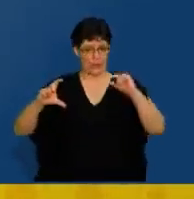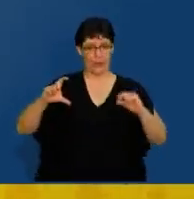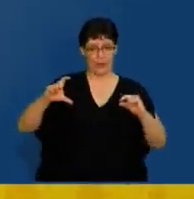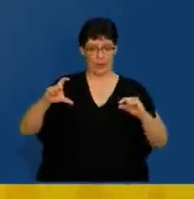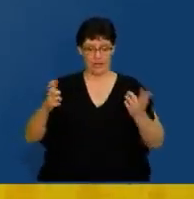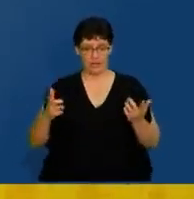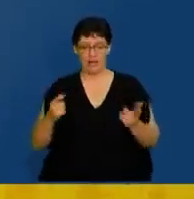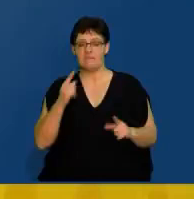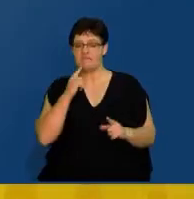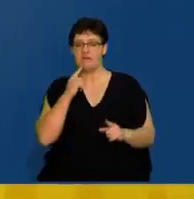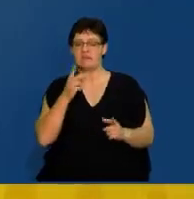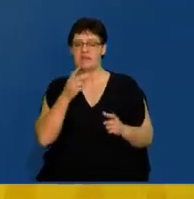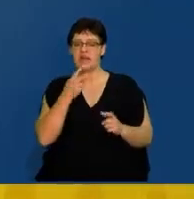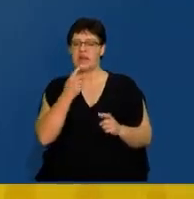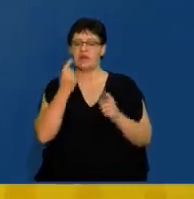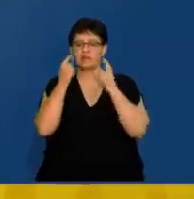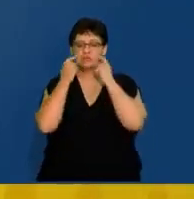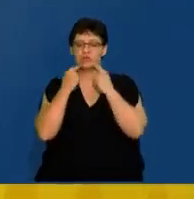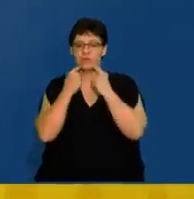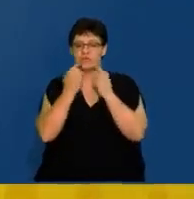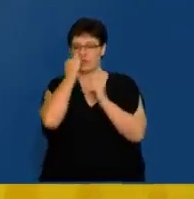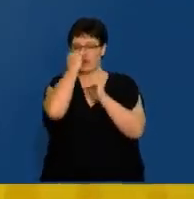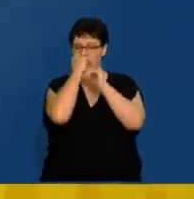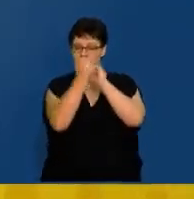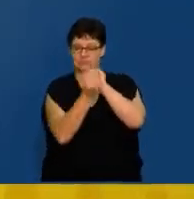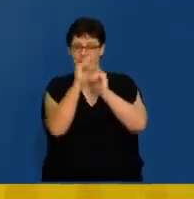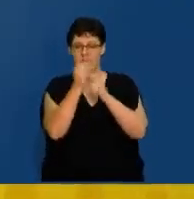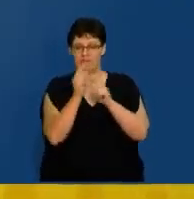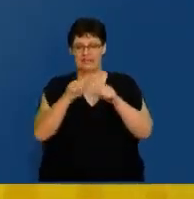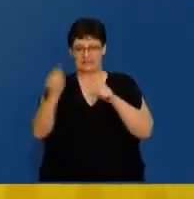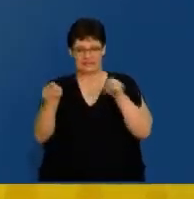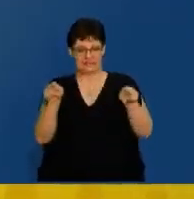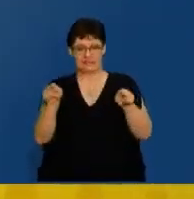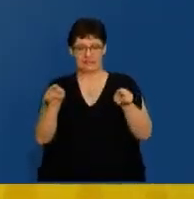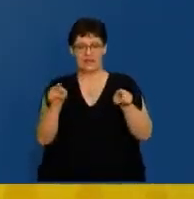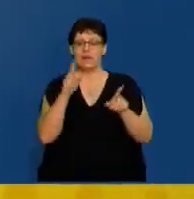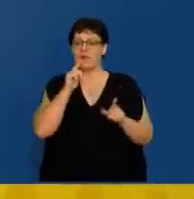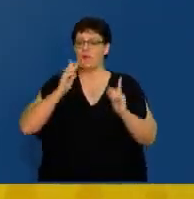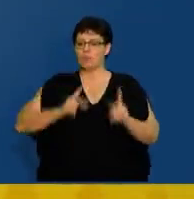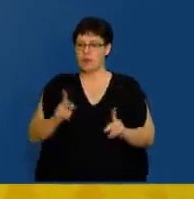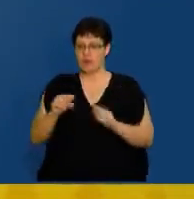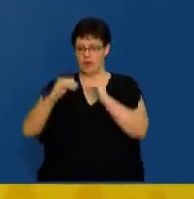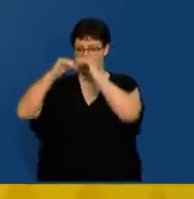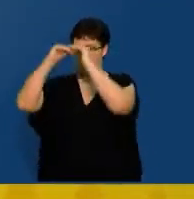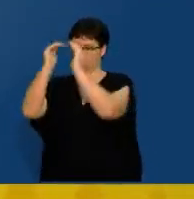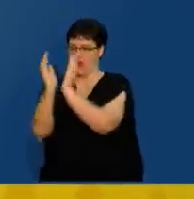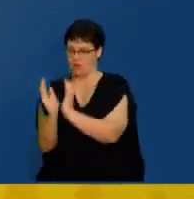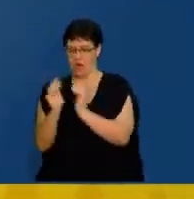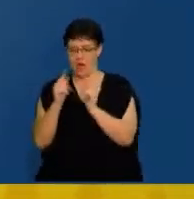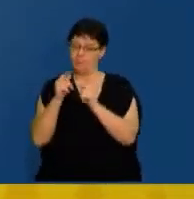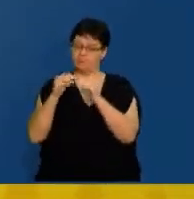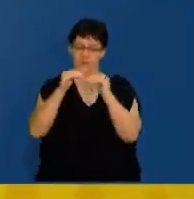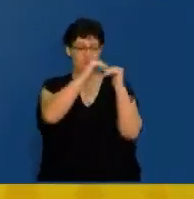compare the shape of the jaws and the palate, we see a significant difference in the humans being much rounder and